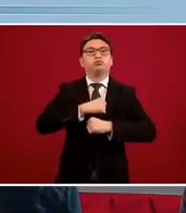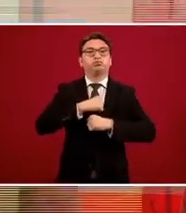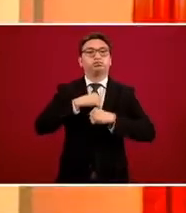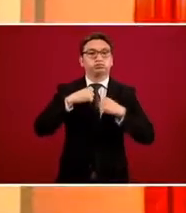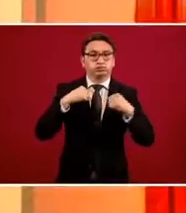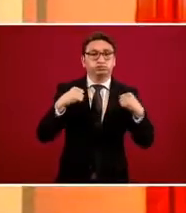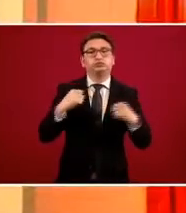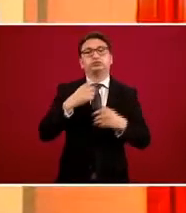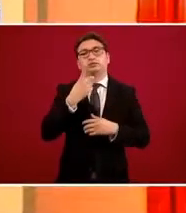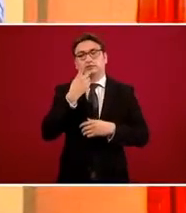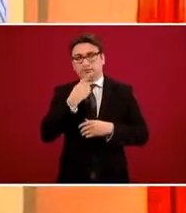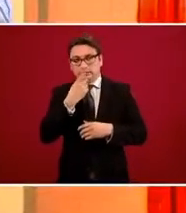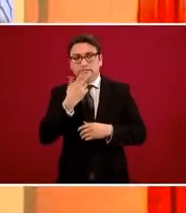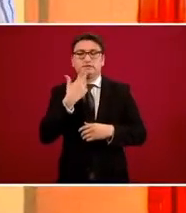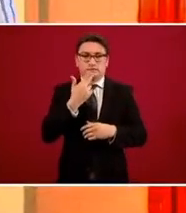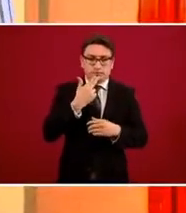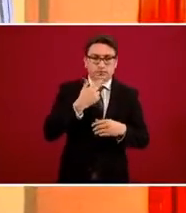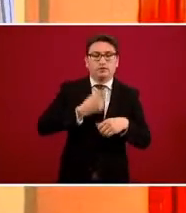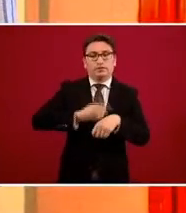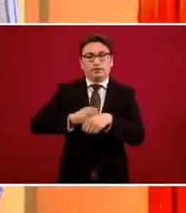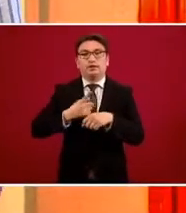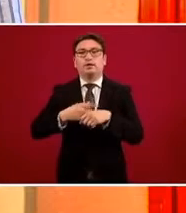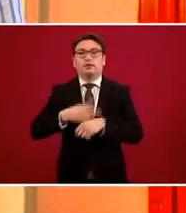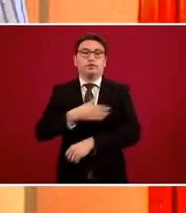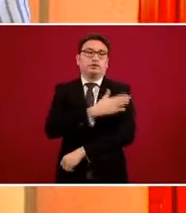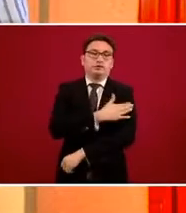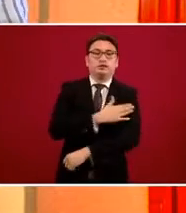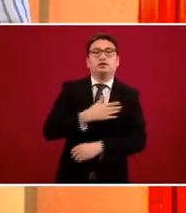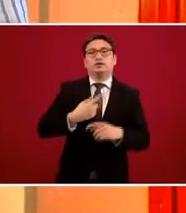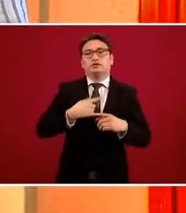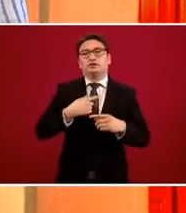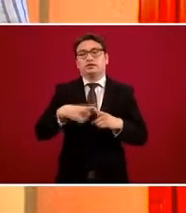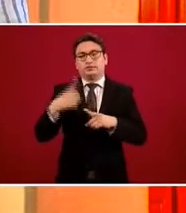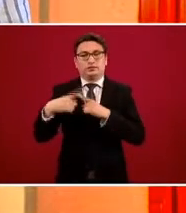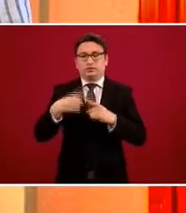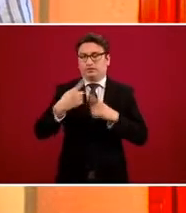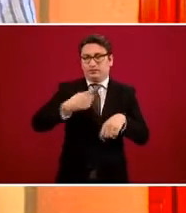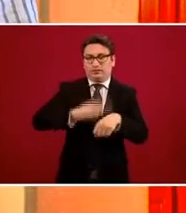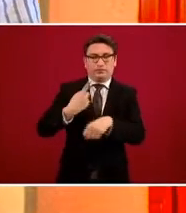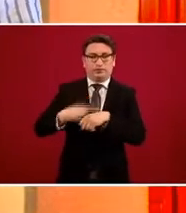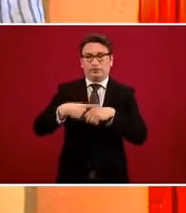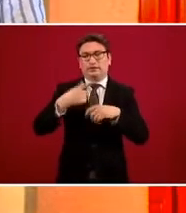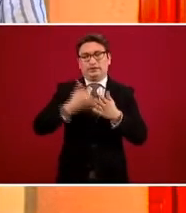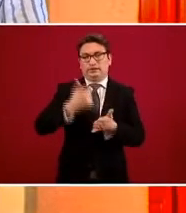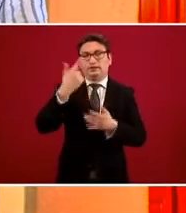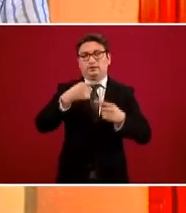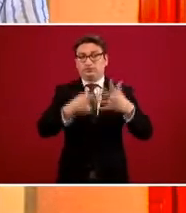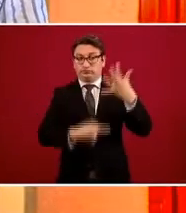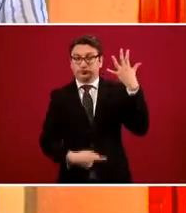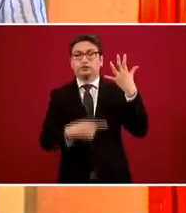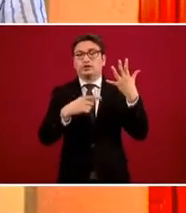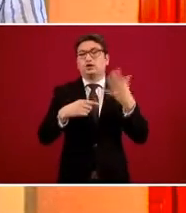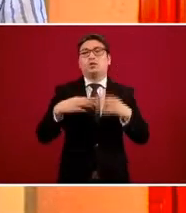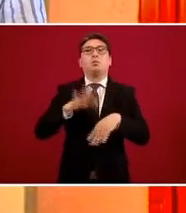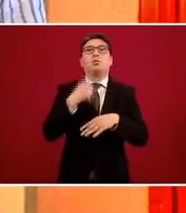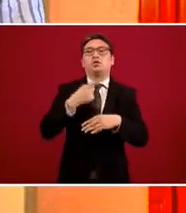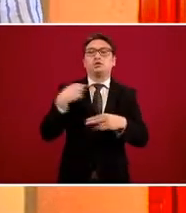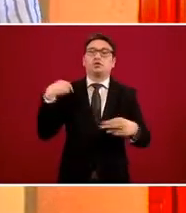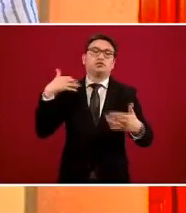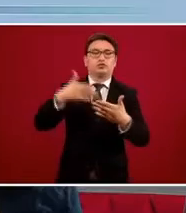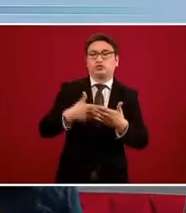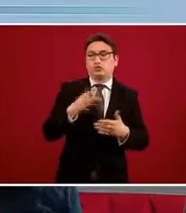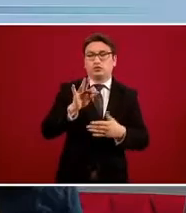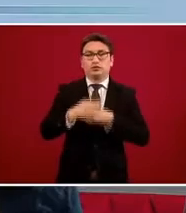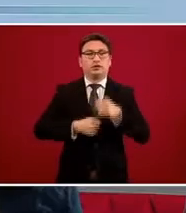those after 60, then most of the cases are inpatients. Of course, as we have said repeatedly,